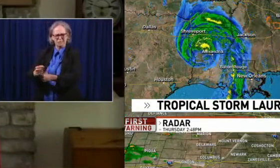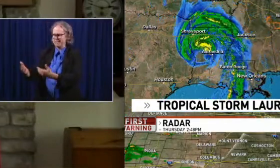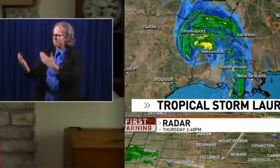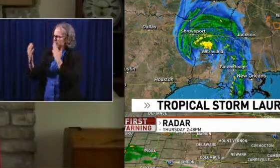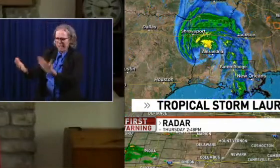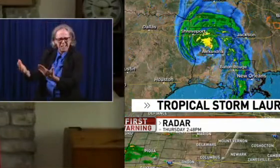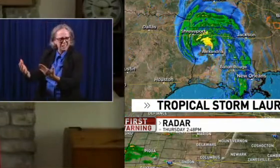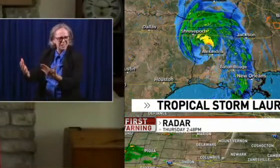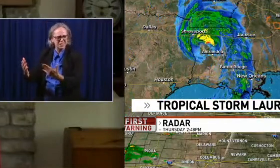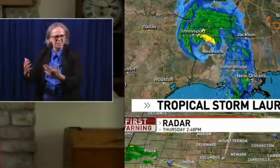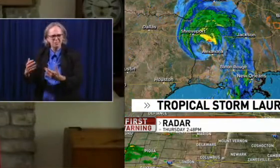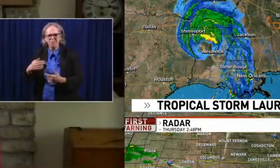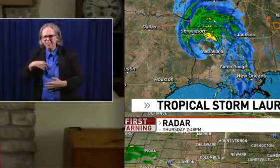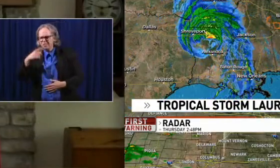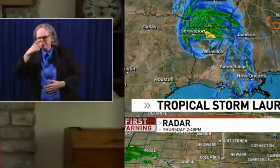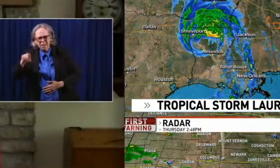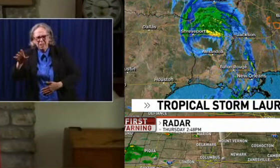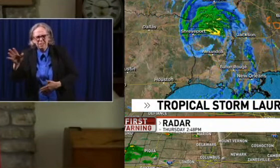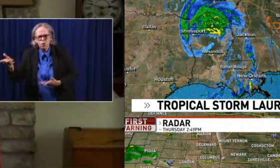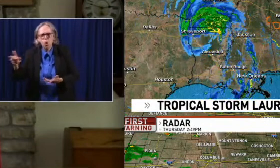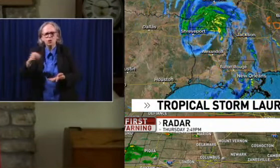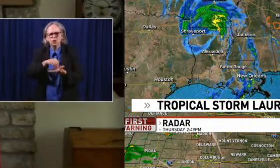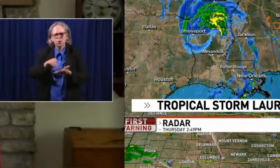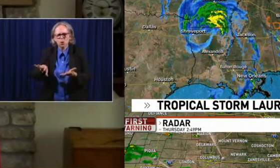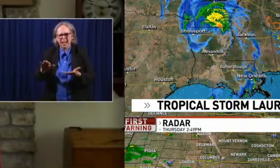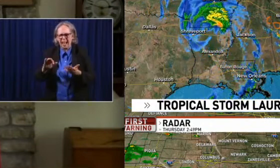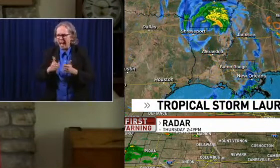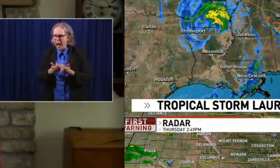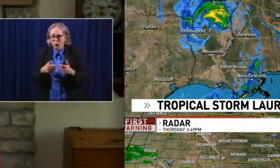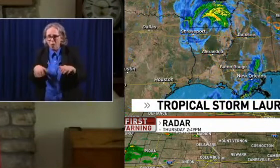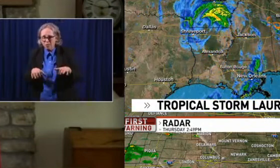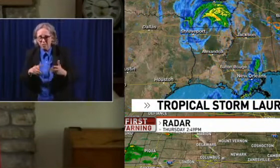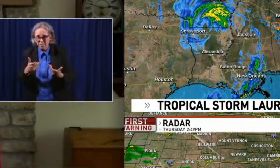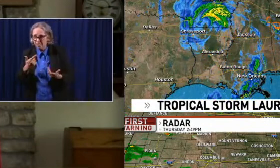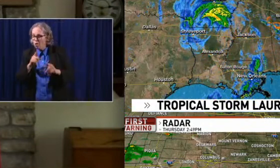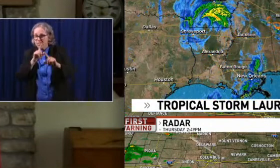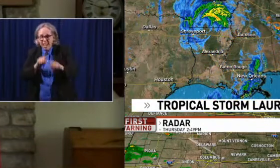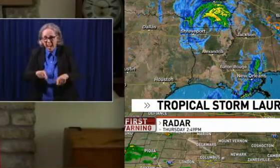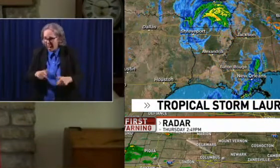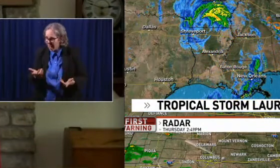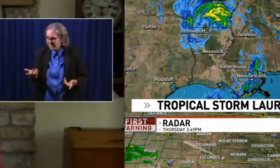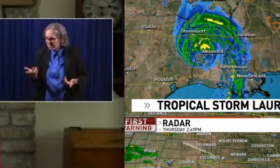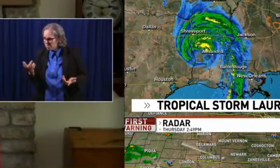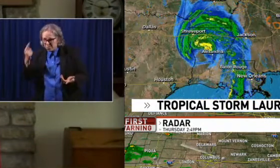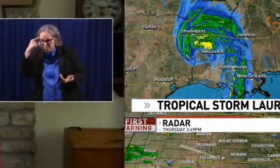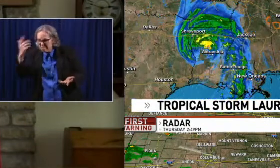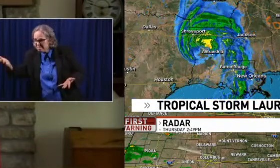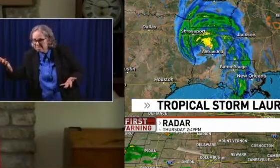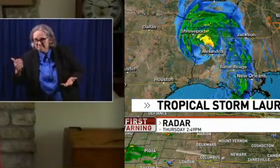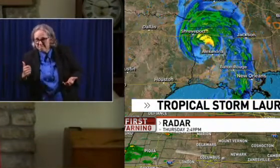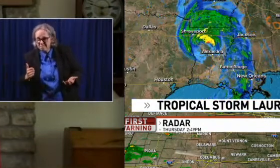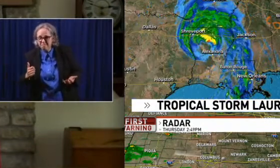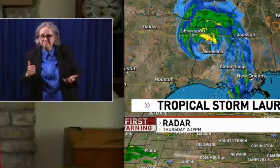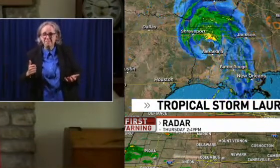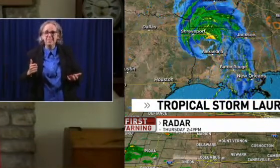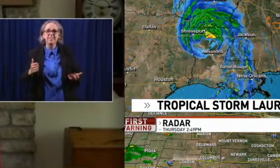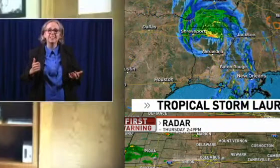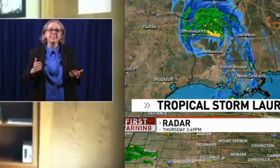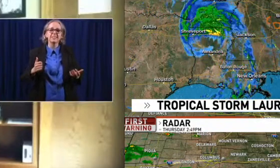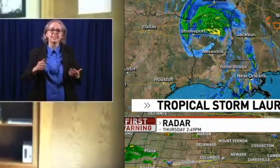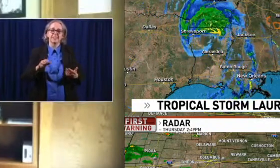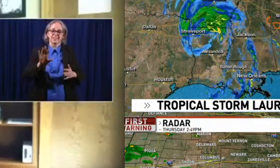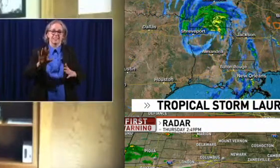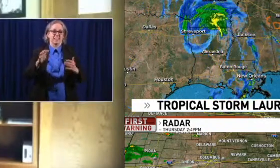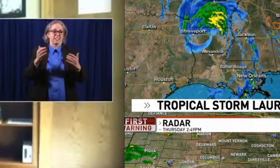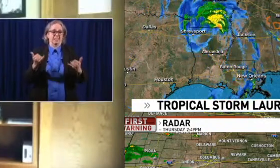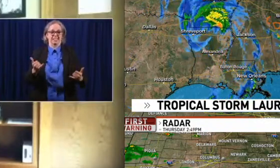how your students are doing, what their reaction is, and how's it working? This is our 9th day,